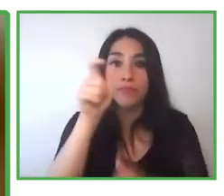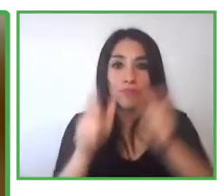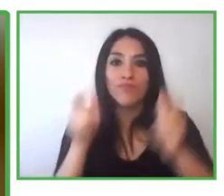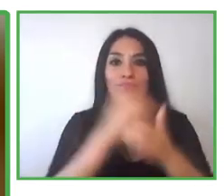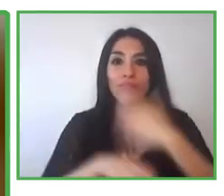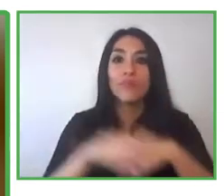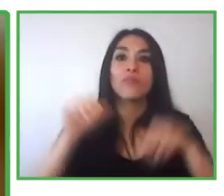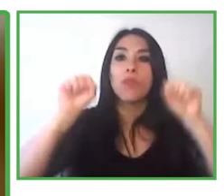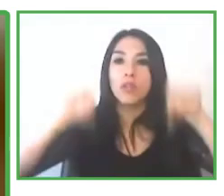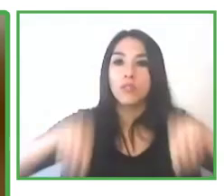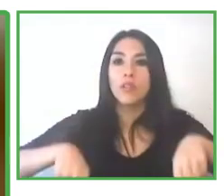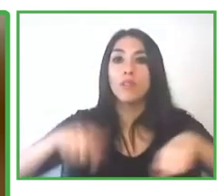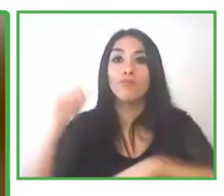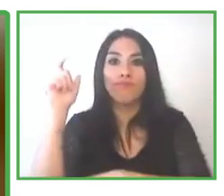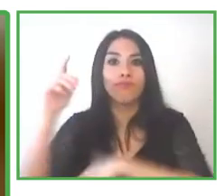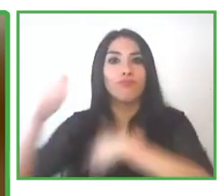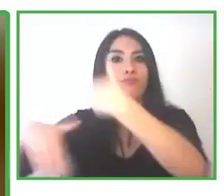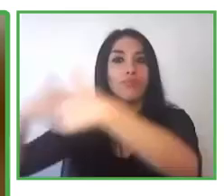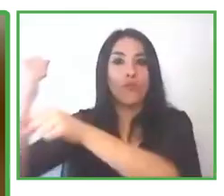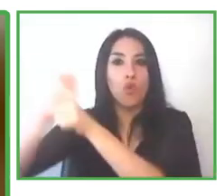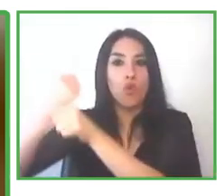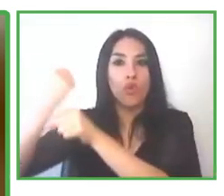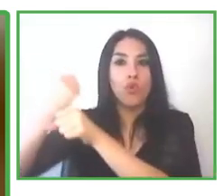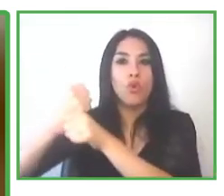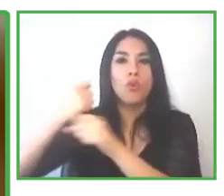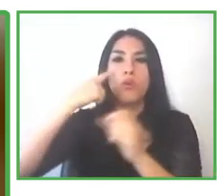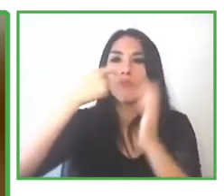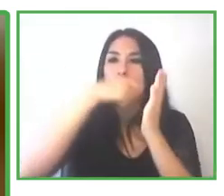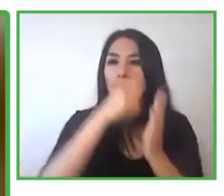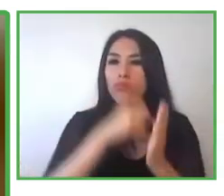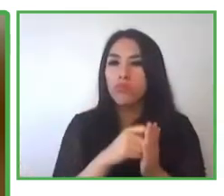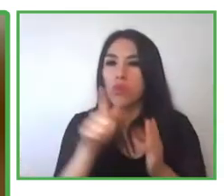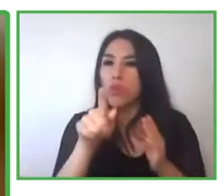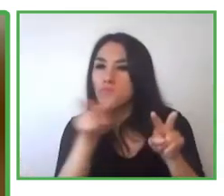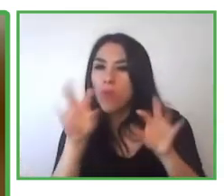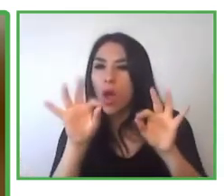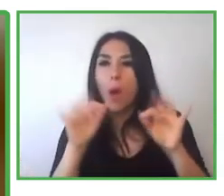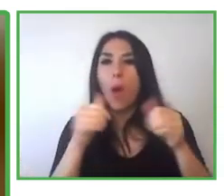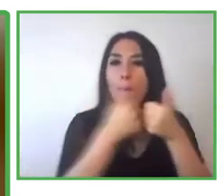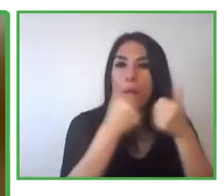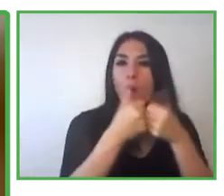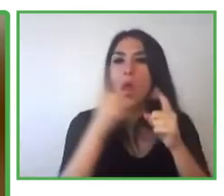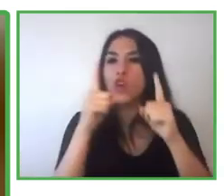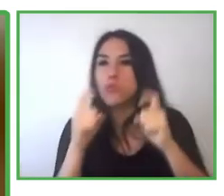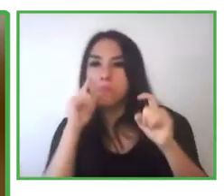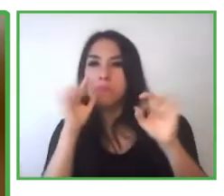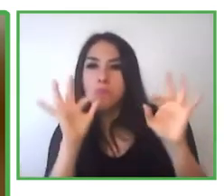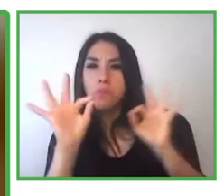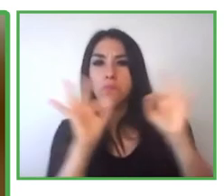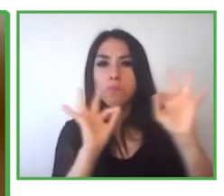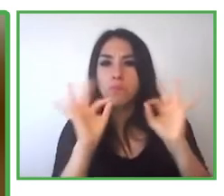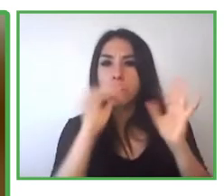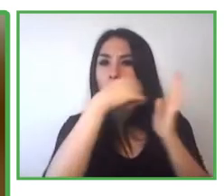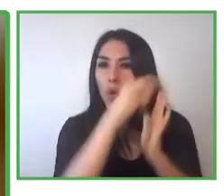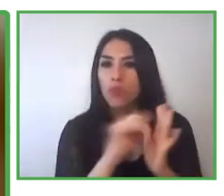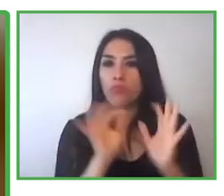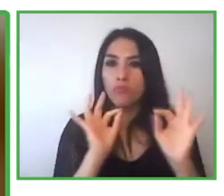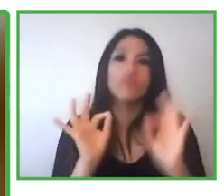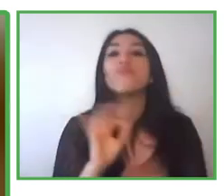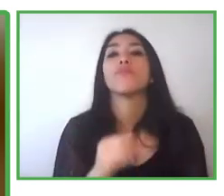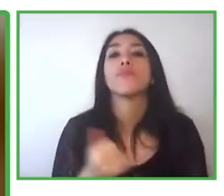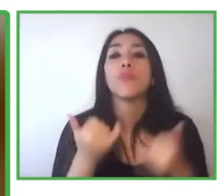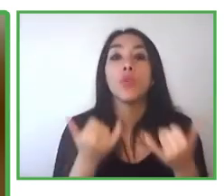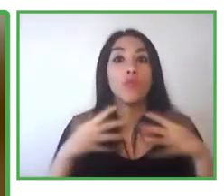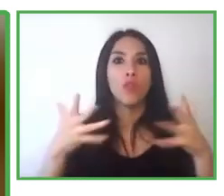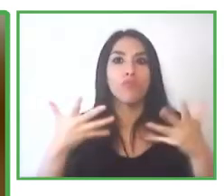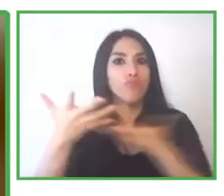Apart from this project, starting from a transfer of knowledge, this is that to now, the cooperation with Pacto de